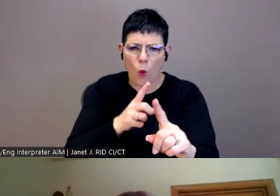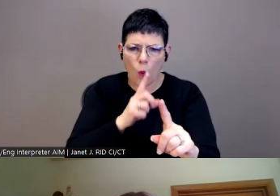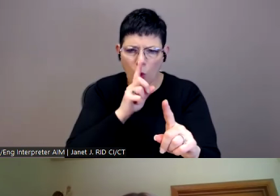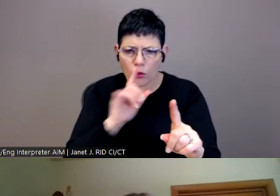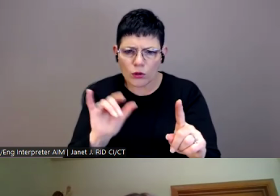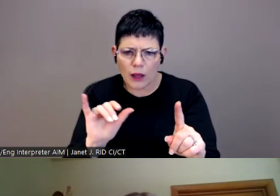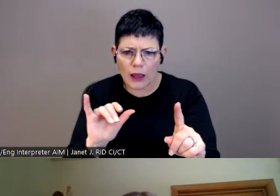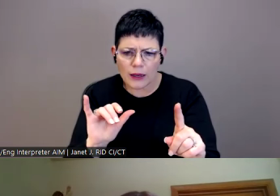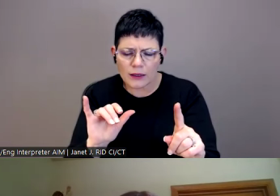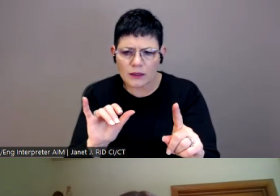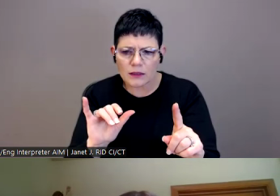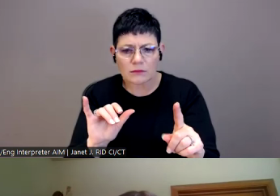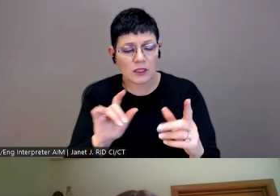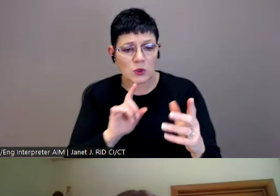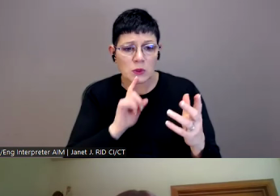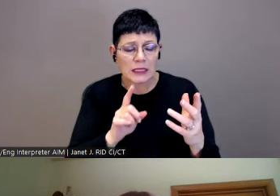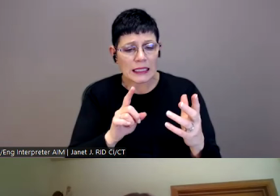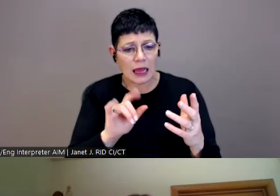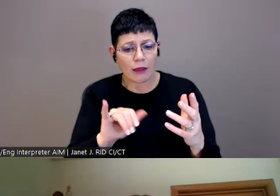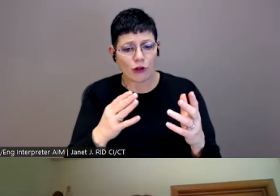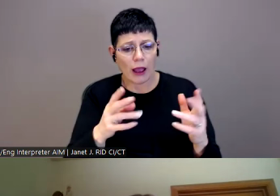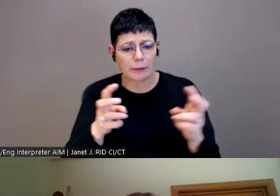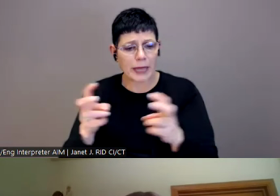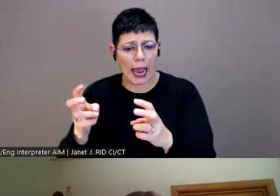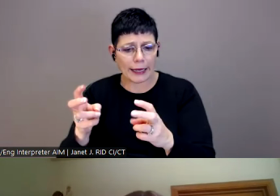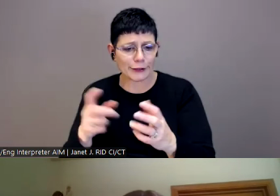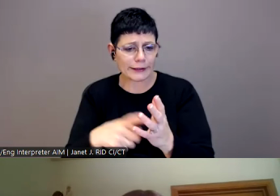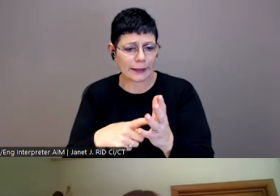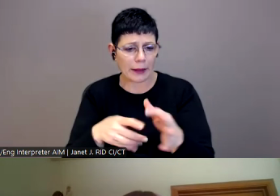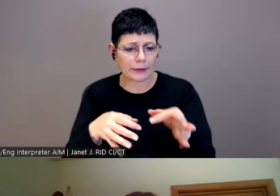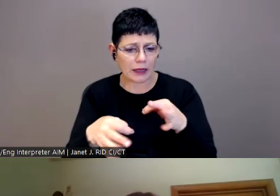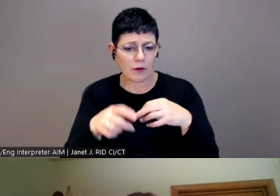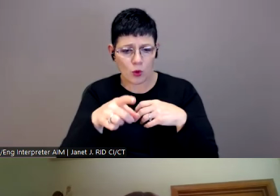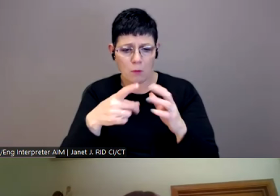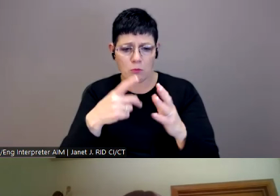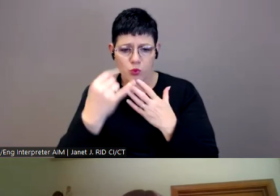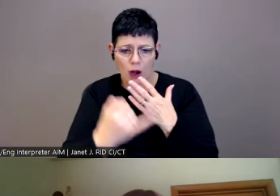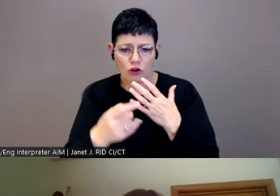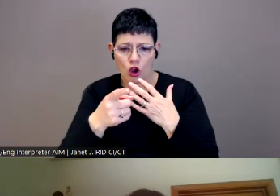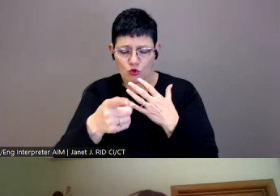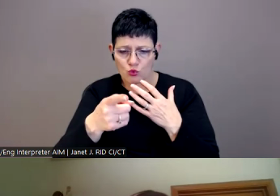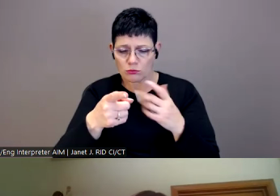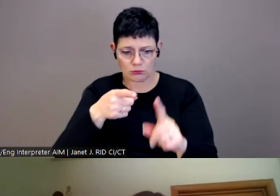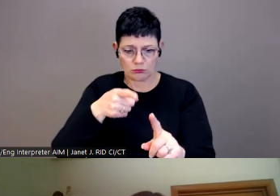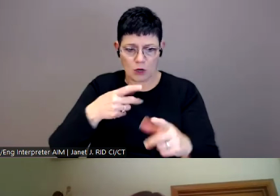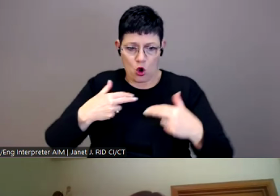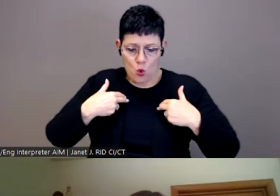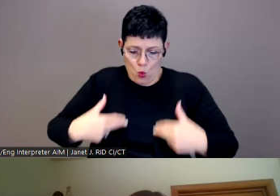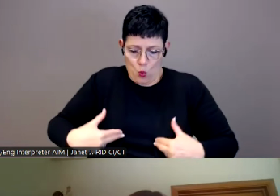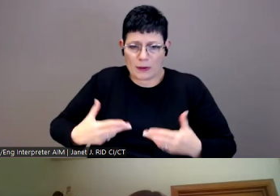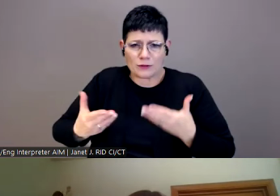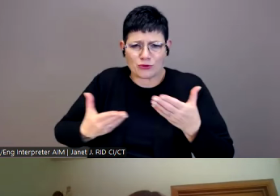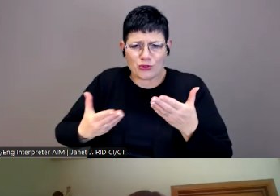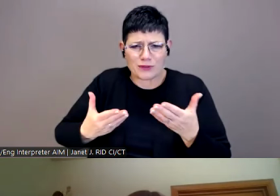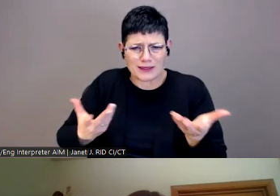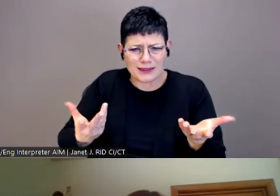in, the job title and the project. You are in human services. So it's kind of